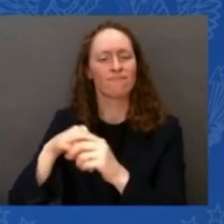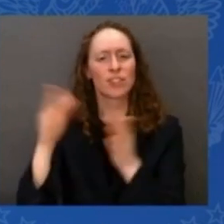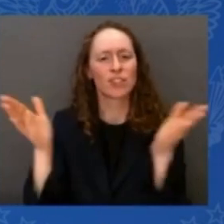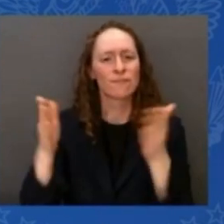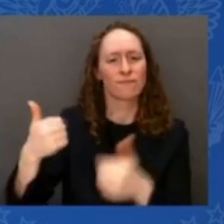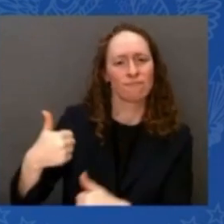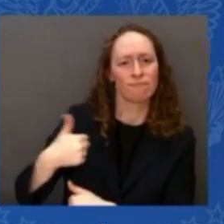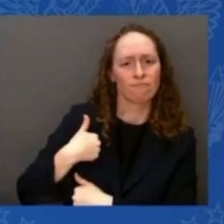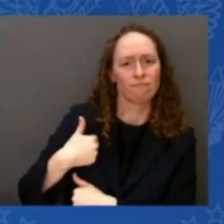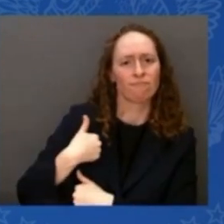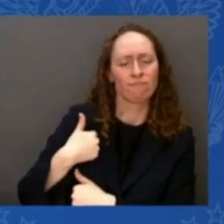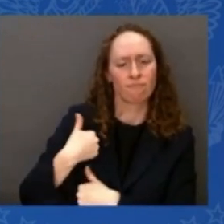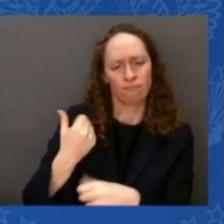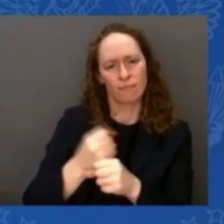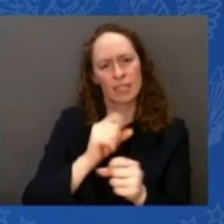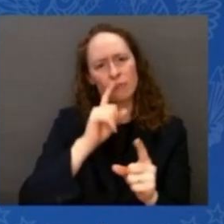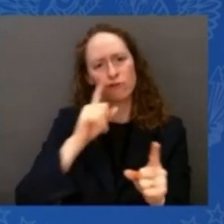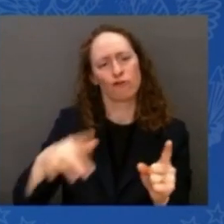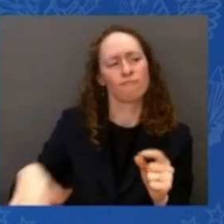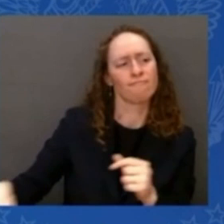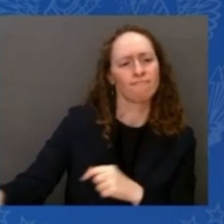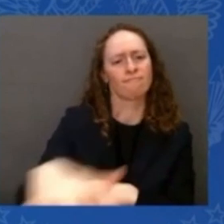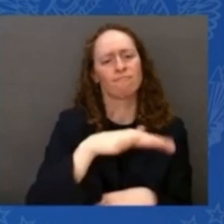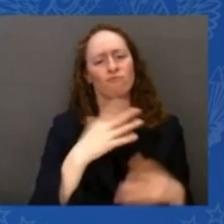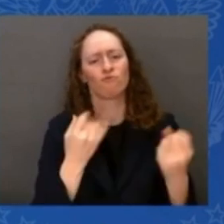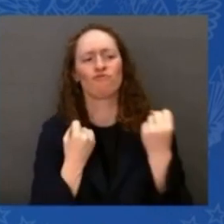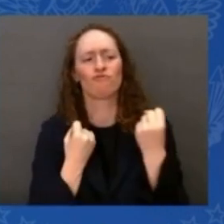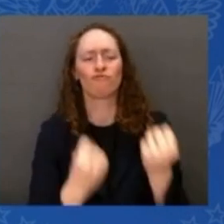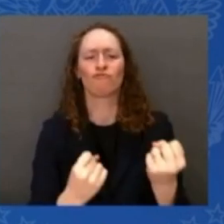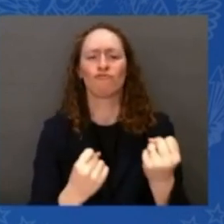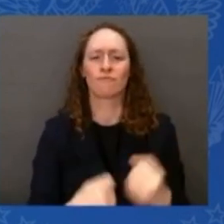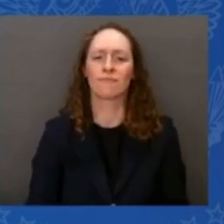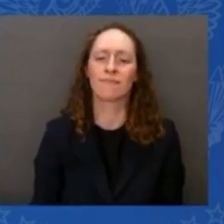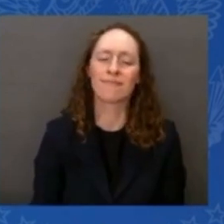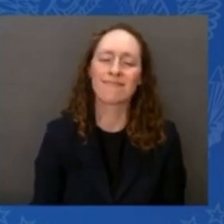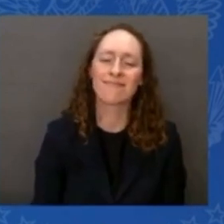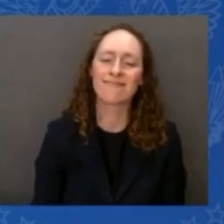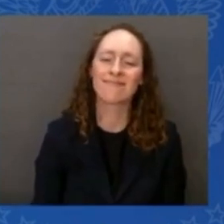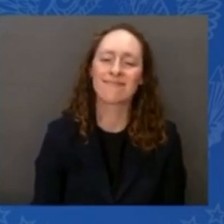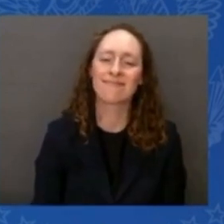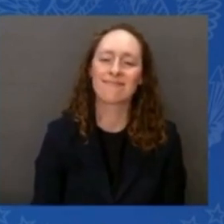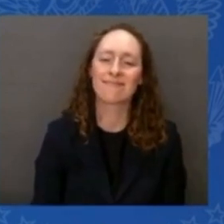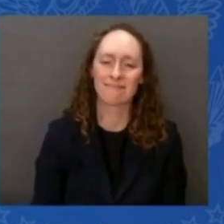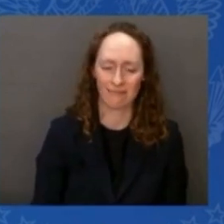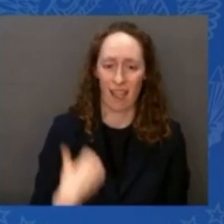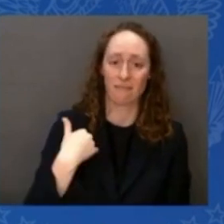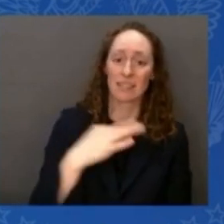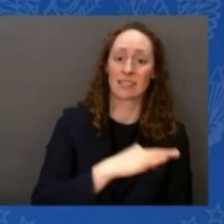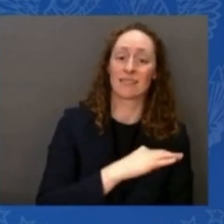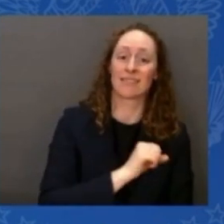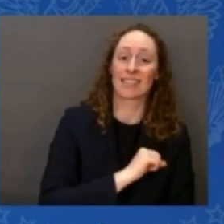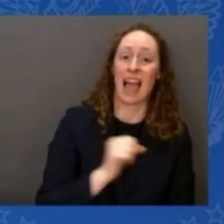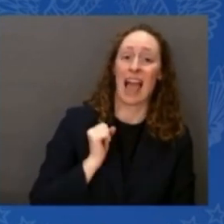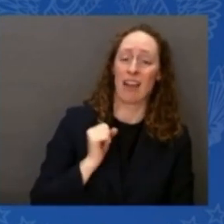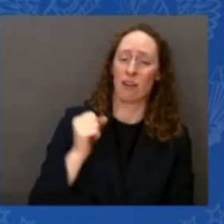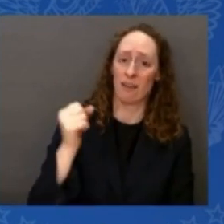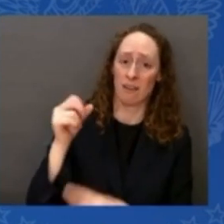Although they couldn't be here today, you have 2 amazing senators. You know that, Tim Kaine and Mark Warner.